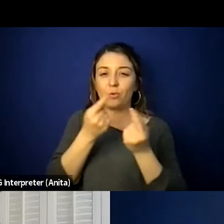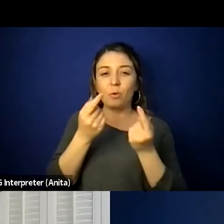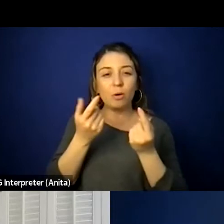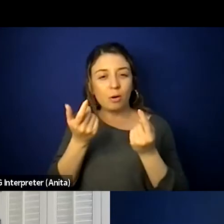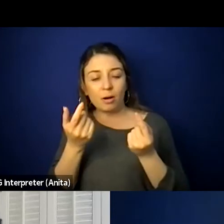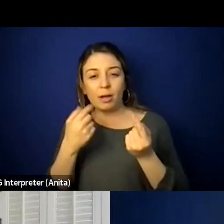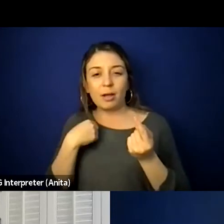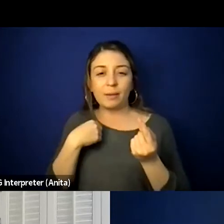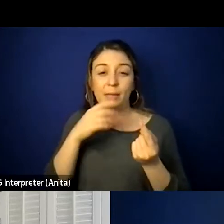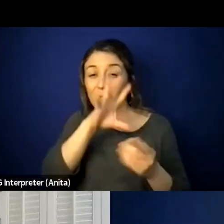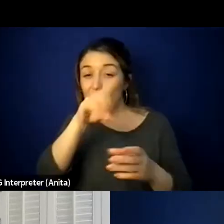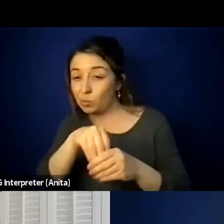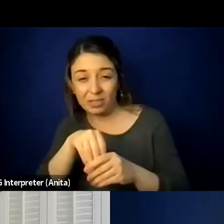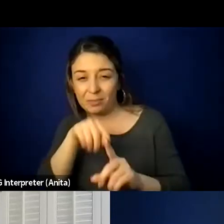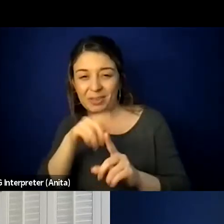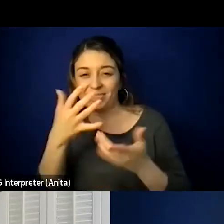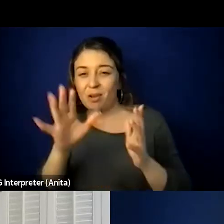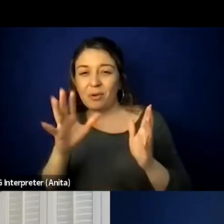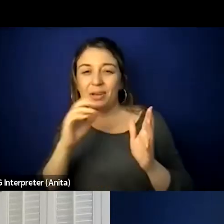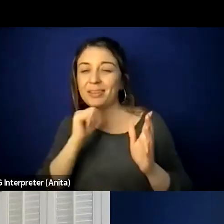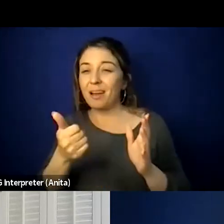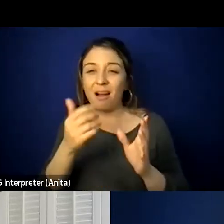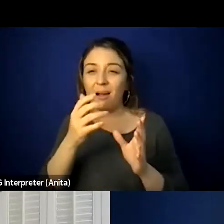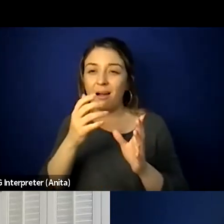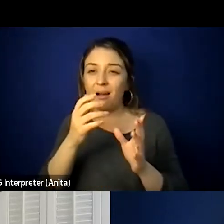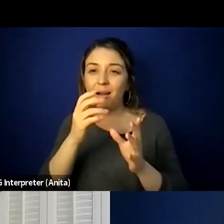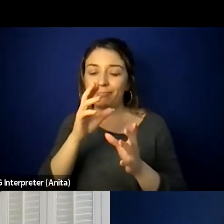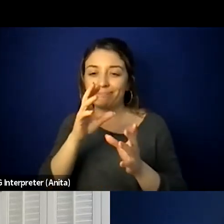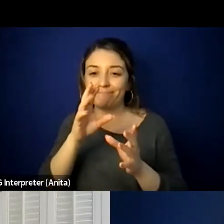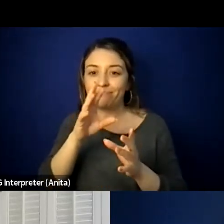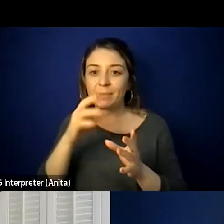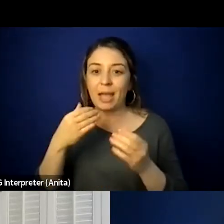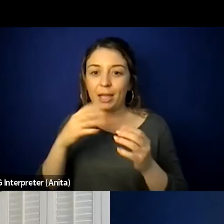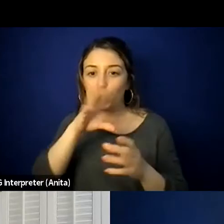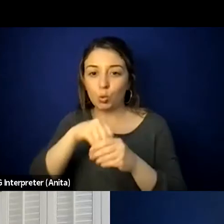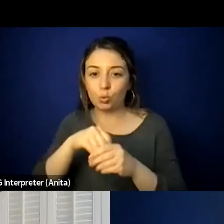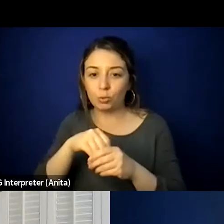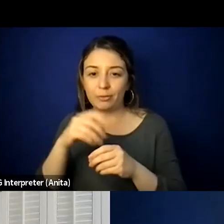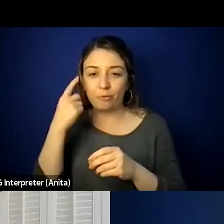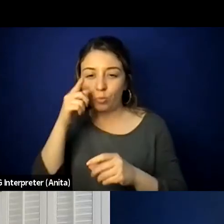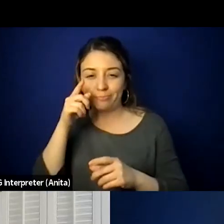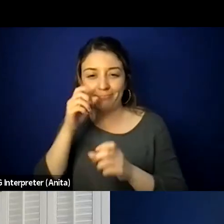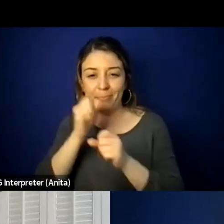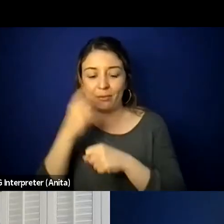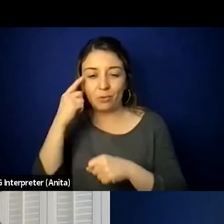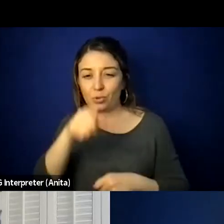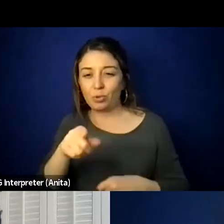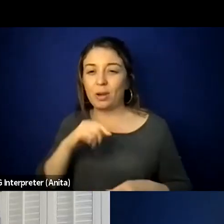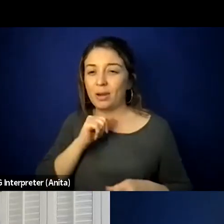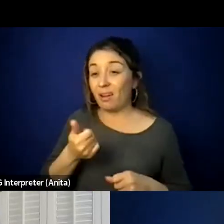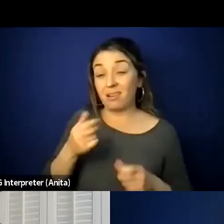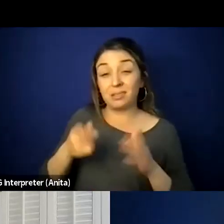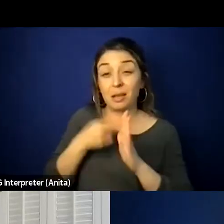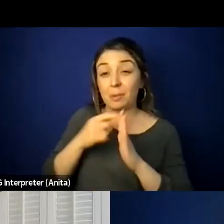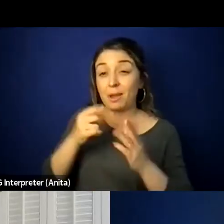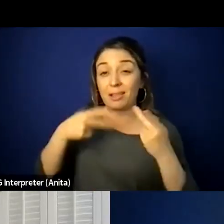in spaces that were not created for you. Or with you in mind, and maybe even didn't allow you entry at some